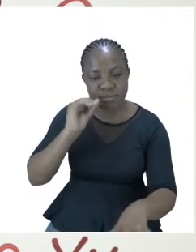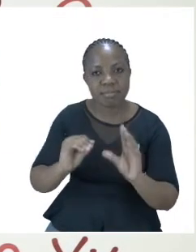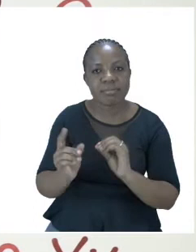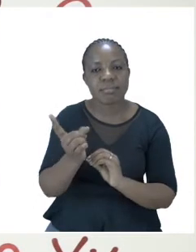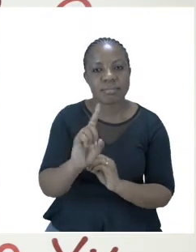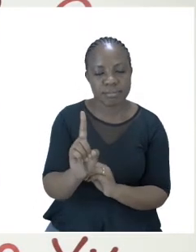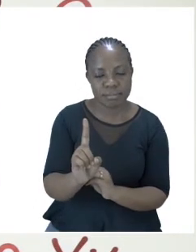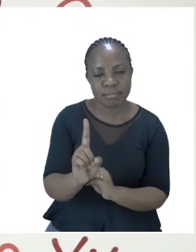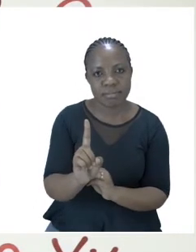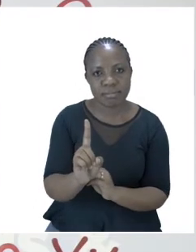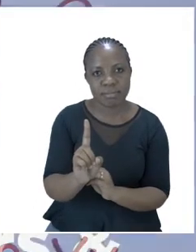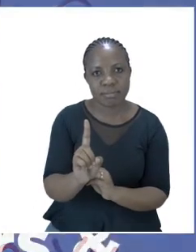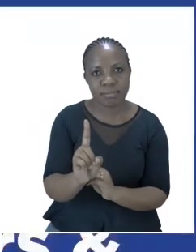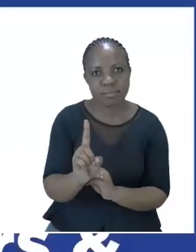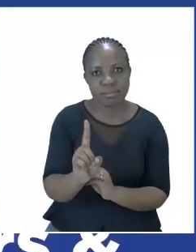all about